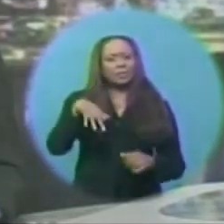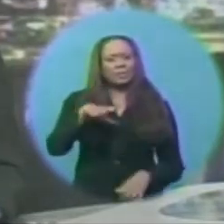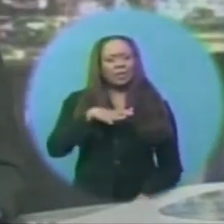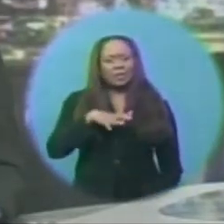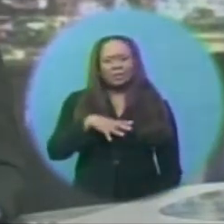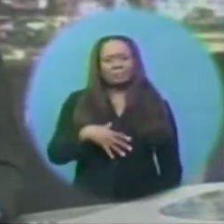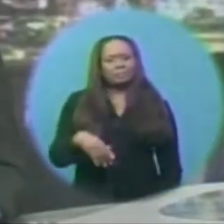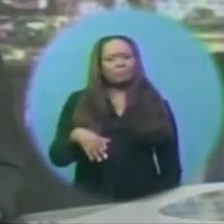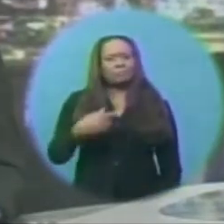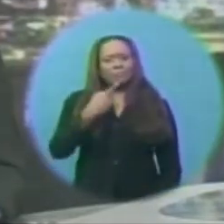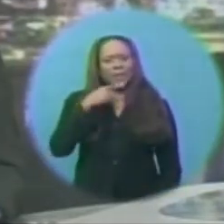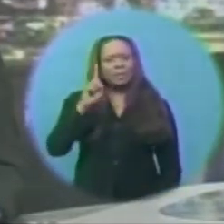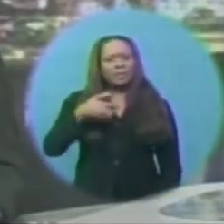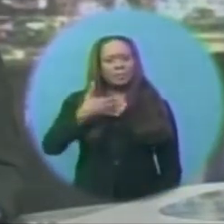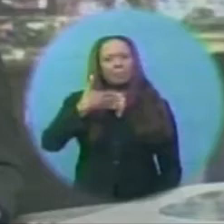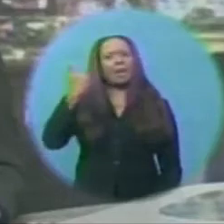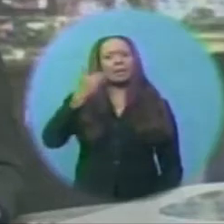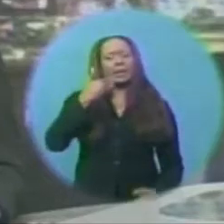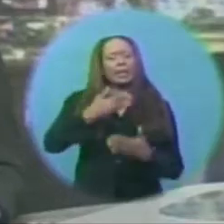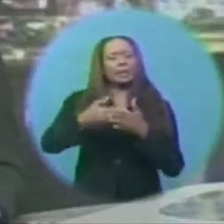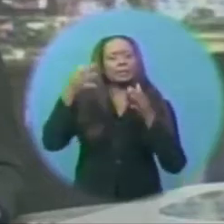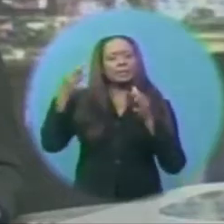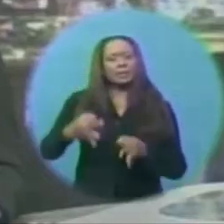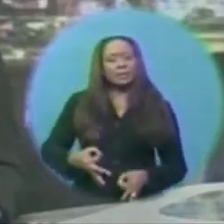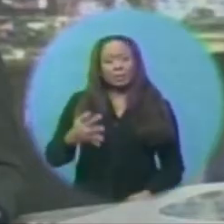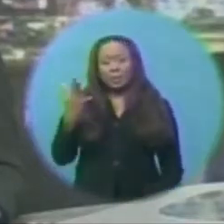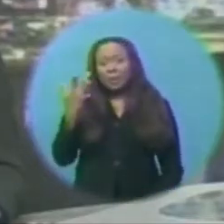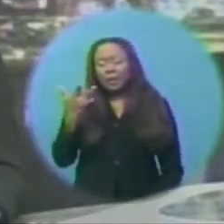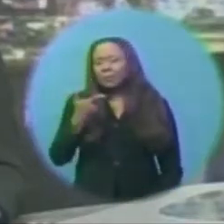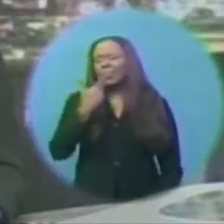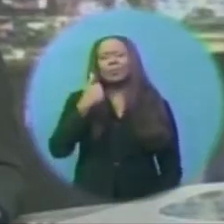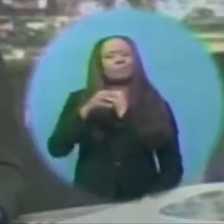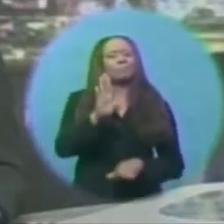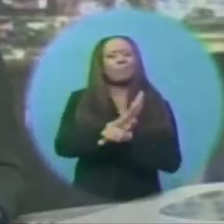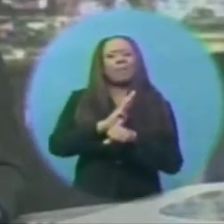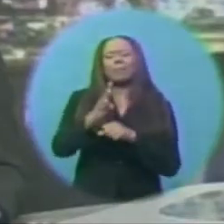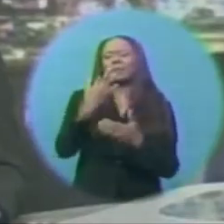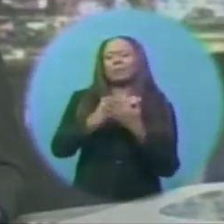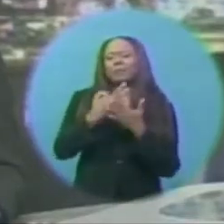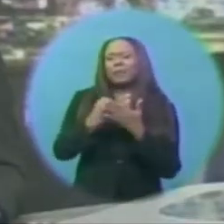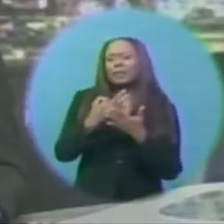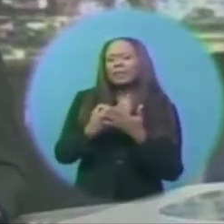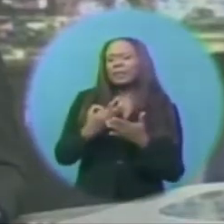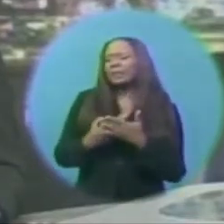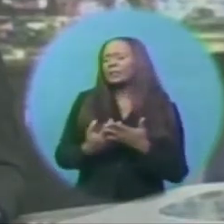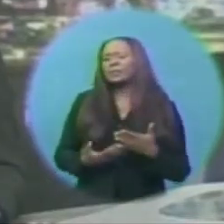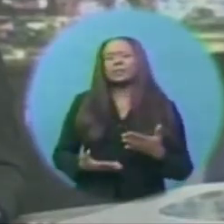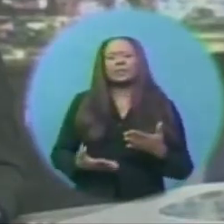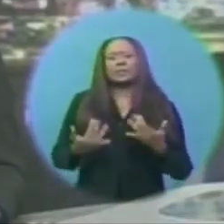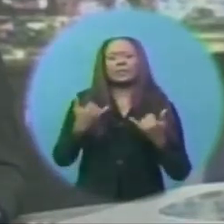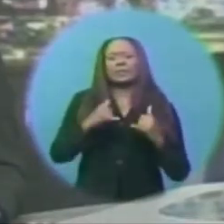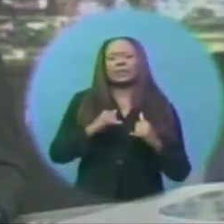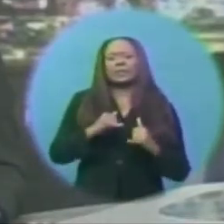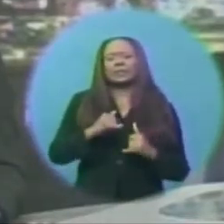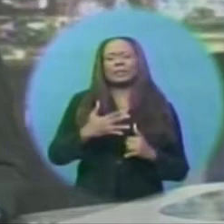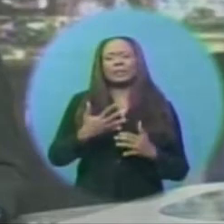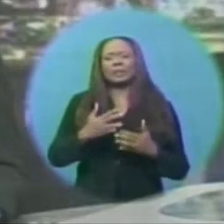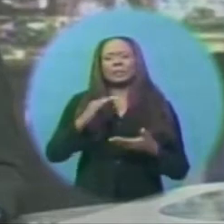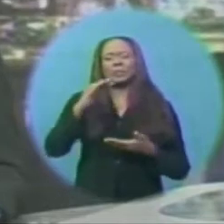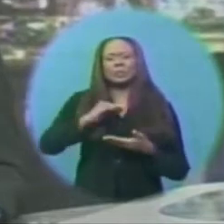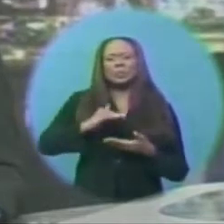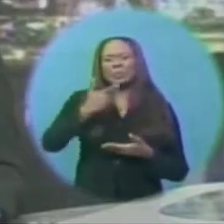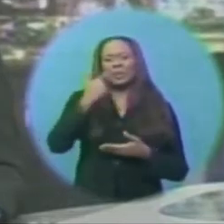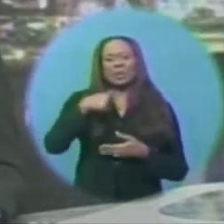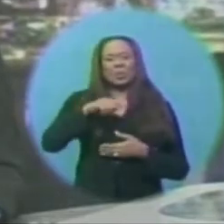best decision, given that Barbados is still digging itself out of the financial hole left after hosting the men's version of the tournament in 2007. She